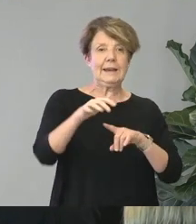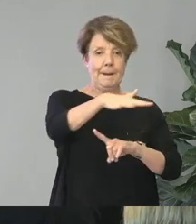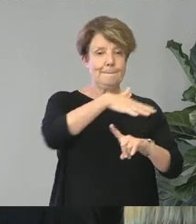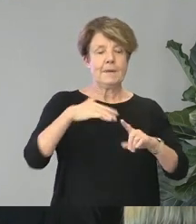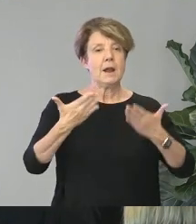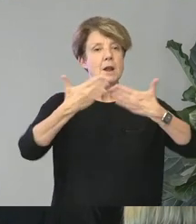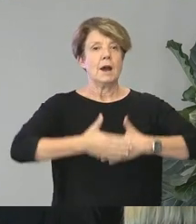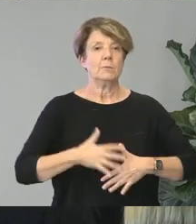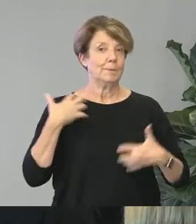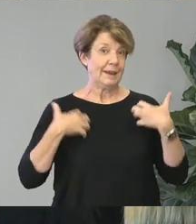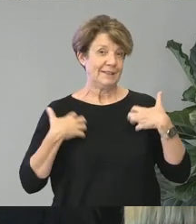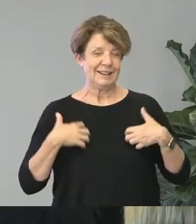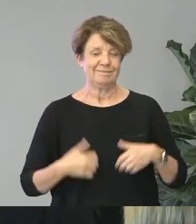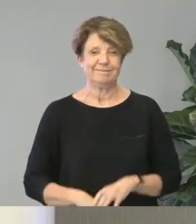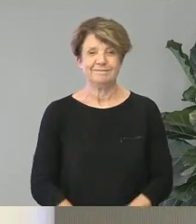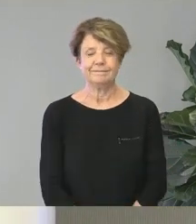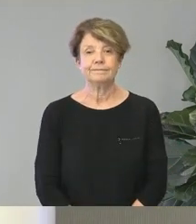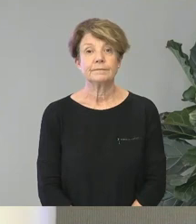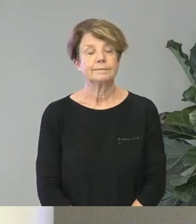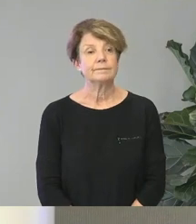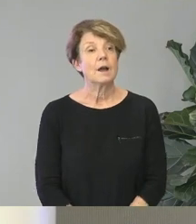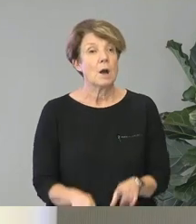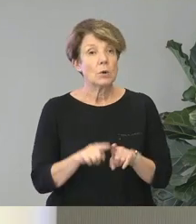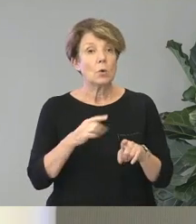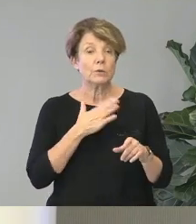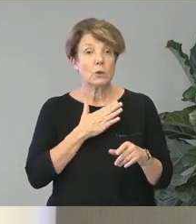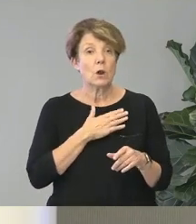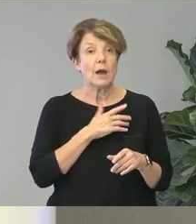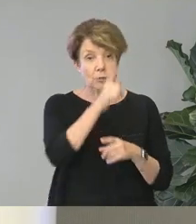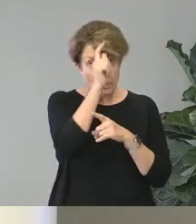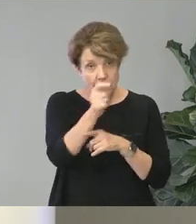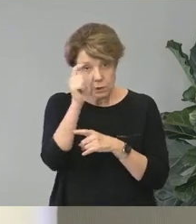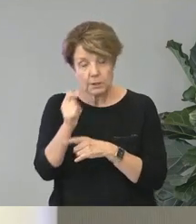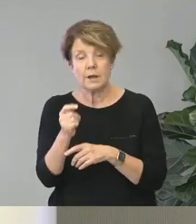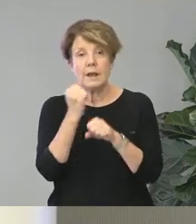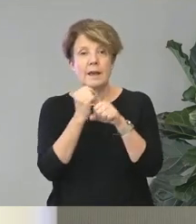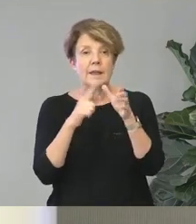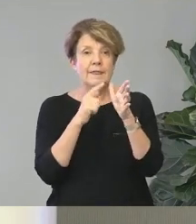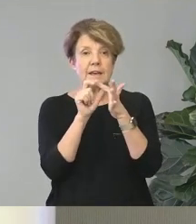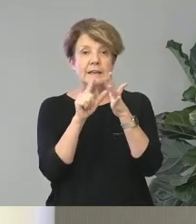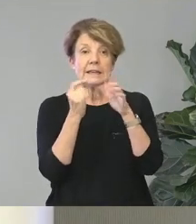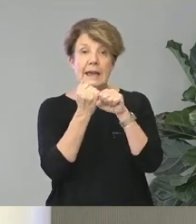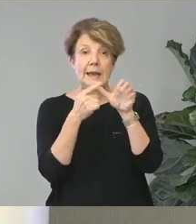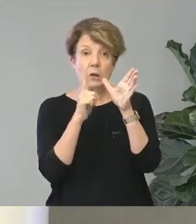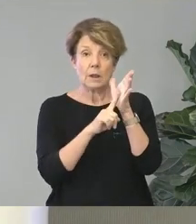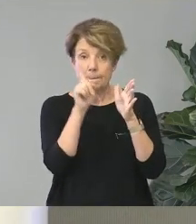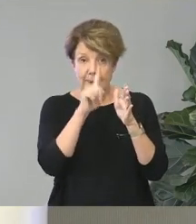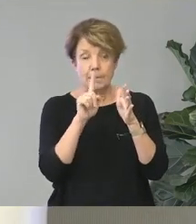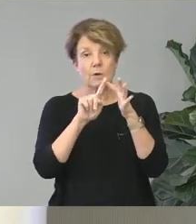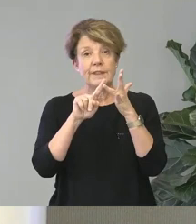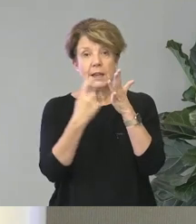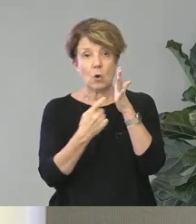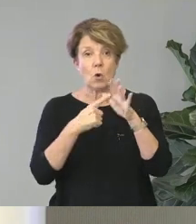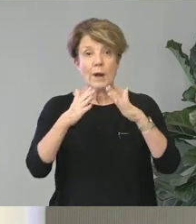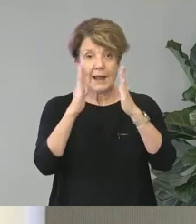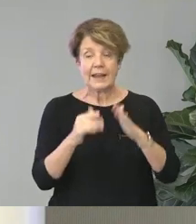I'm sure will be very exciting. I too would like to acknowledge the Gadigal people of the Eora Nation and I pay my respect to their elders past and